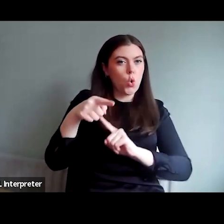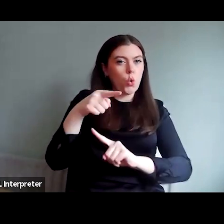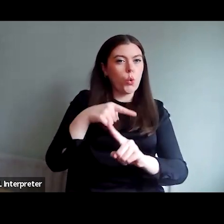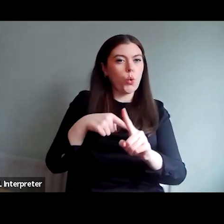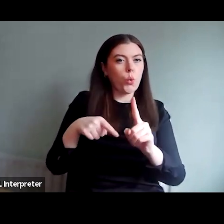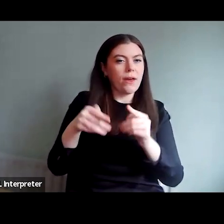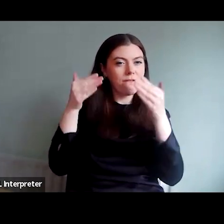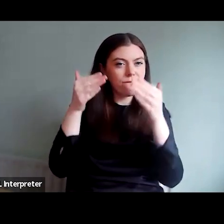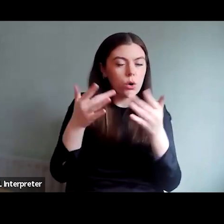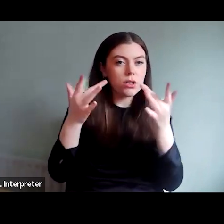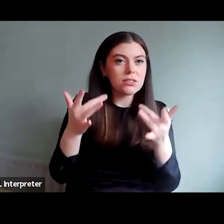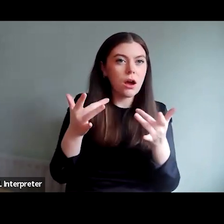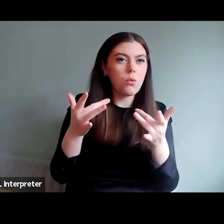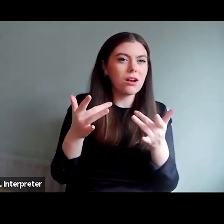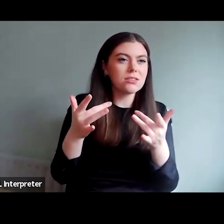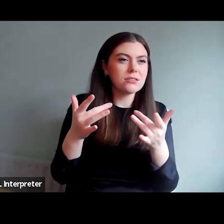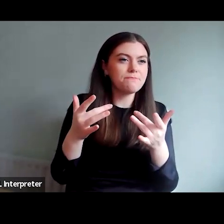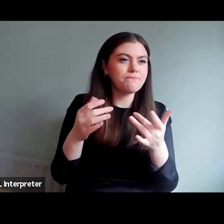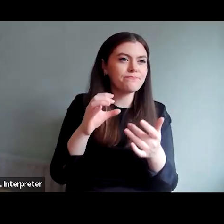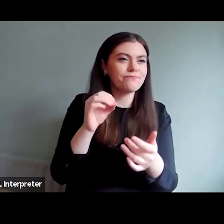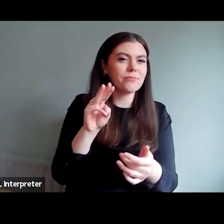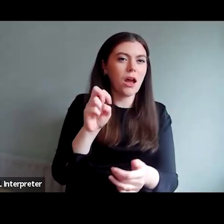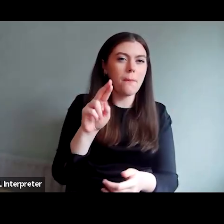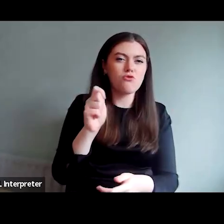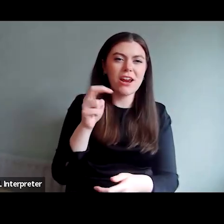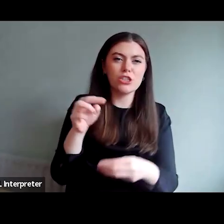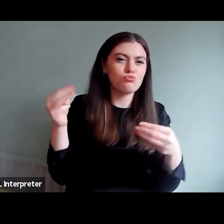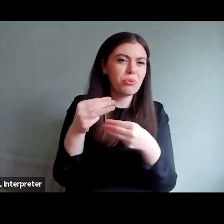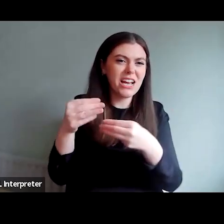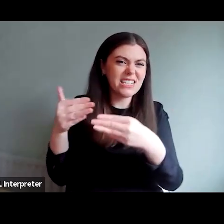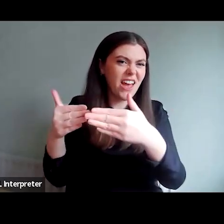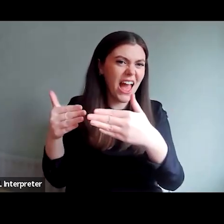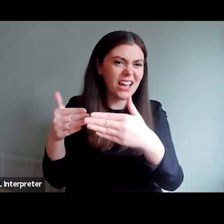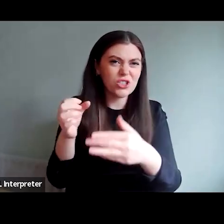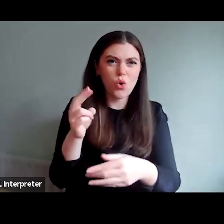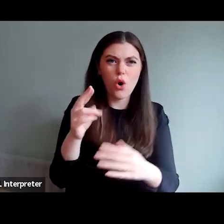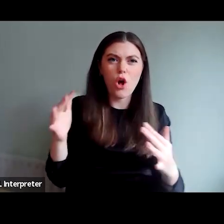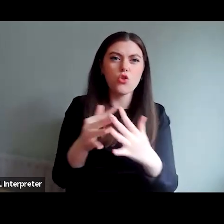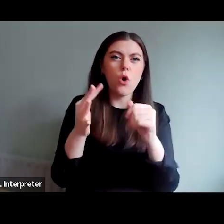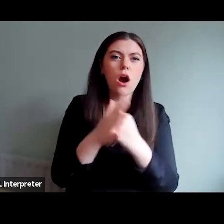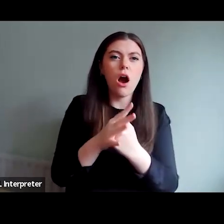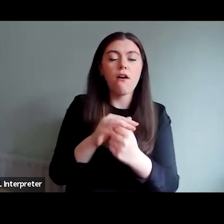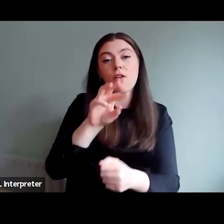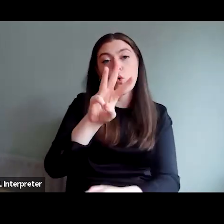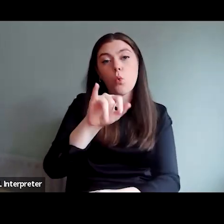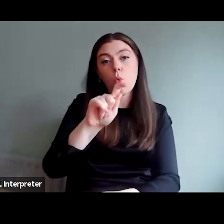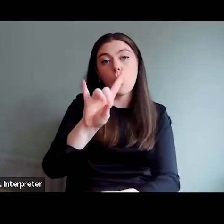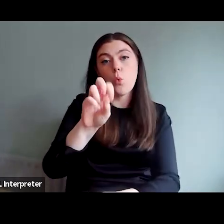was Operation Protective Edge, or the War of the Withered Grain, I think it was known as, in Palestine.